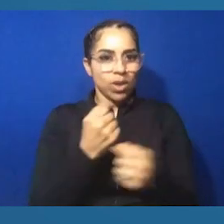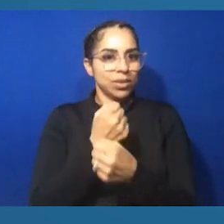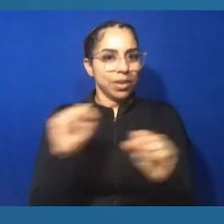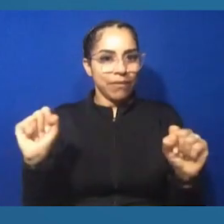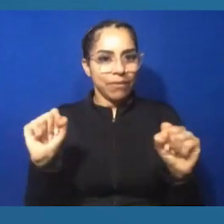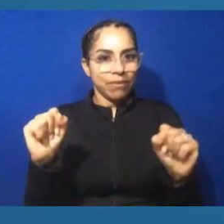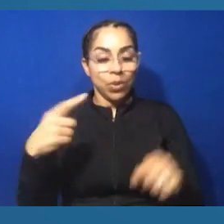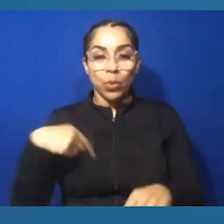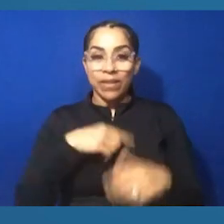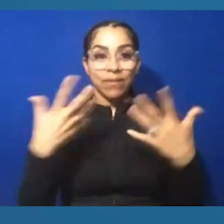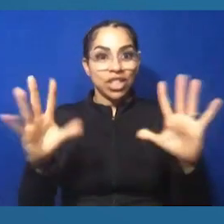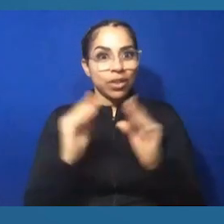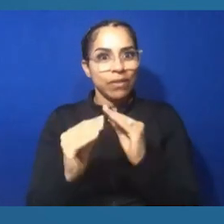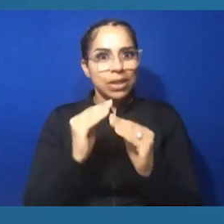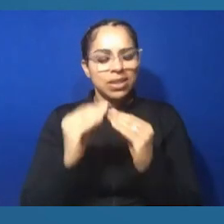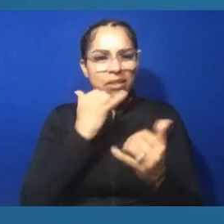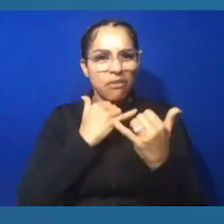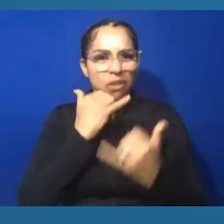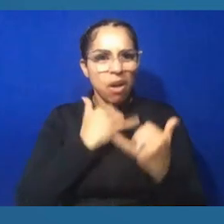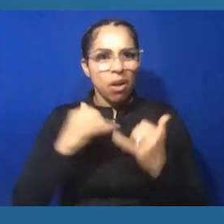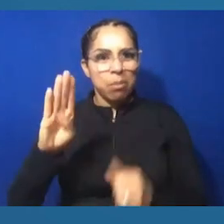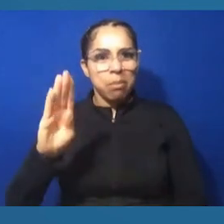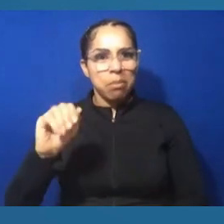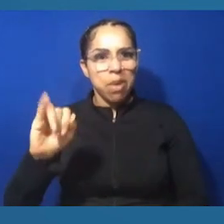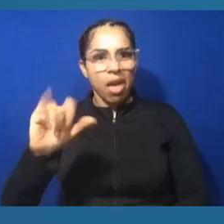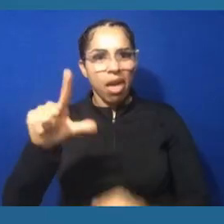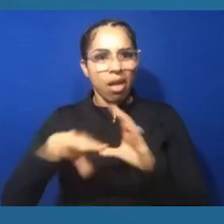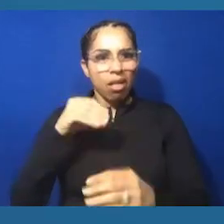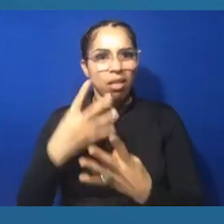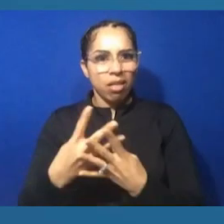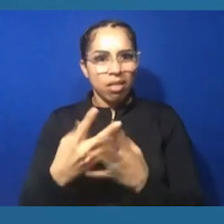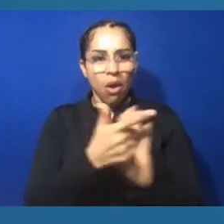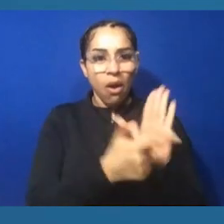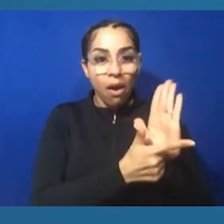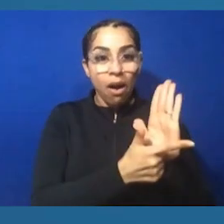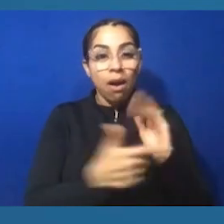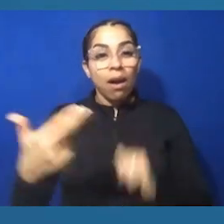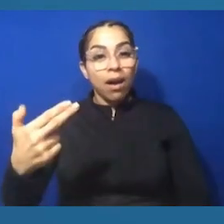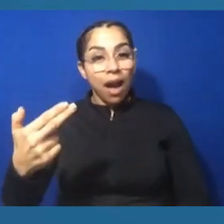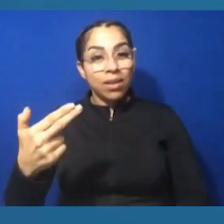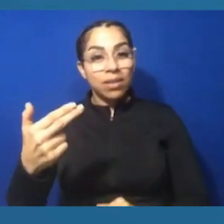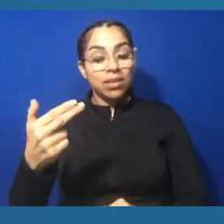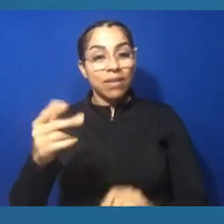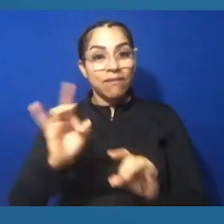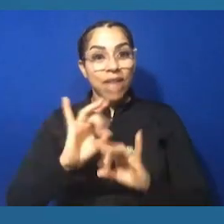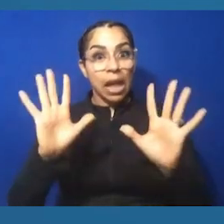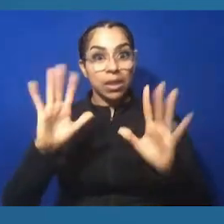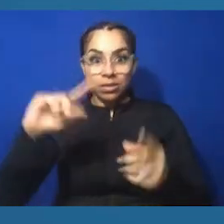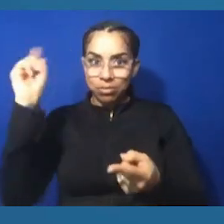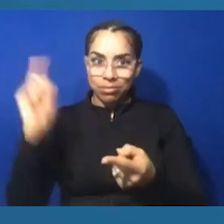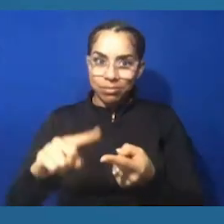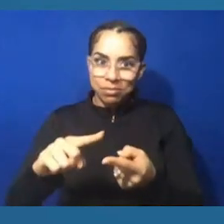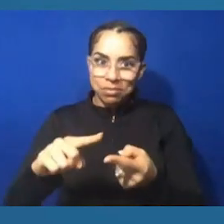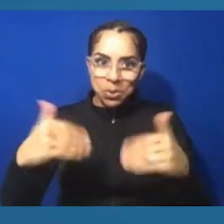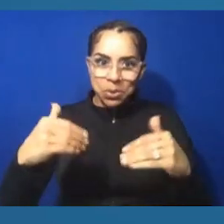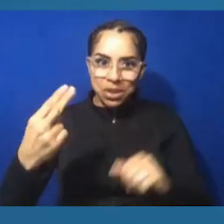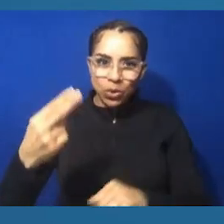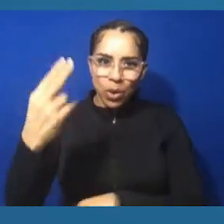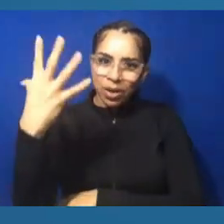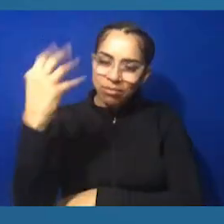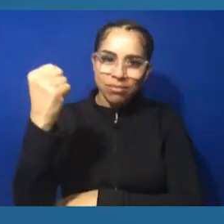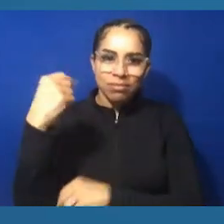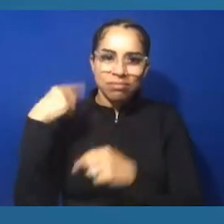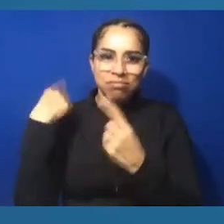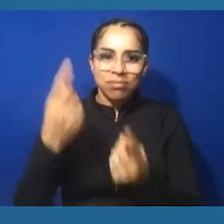the flawed bail laws. We drove down gun violence rates to near historic lows. We're focused on safety.